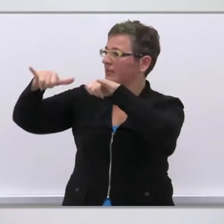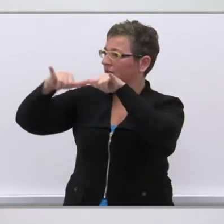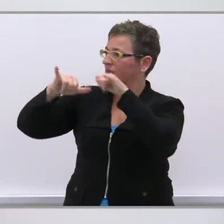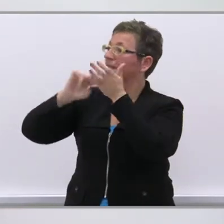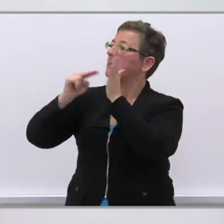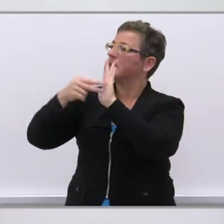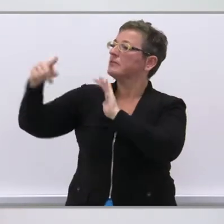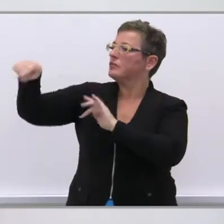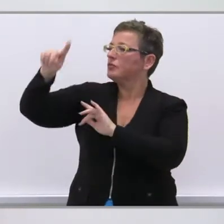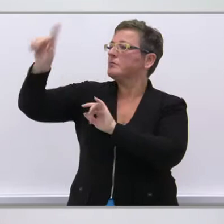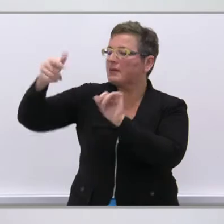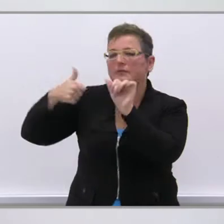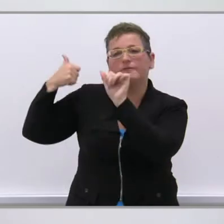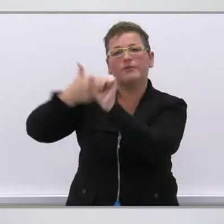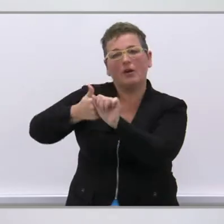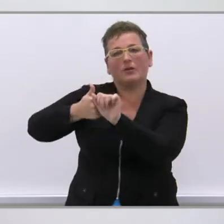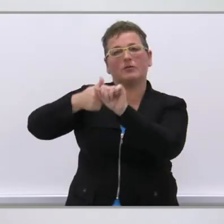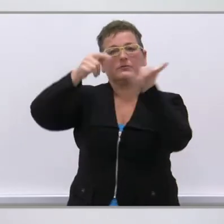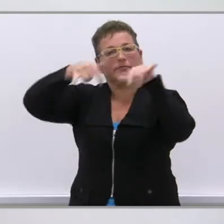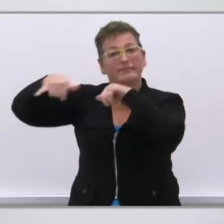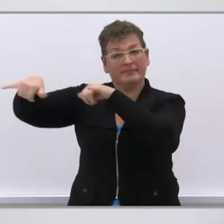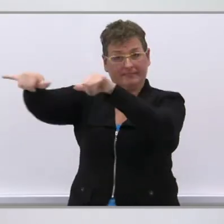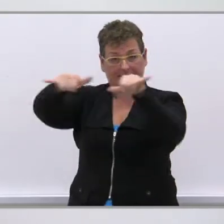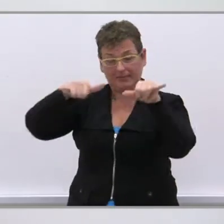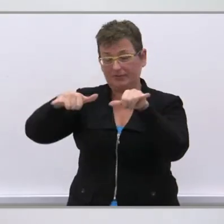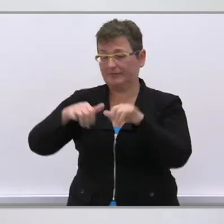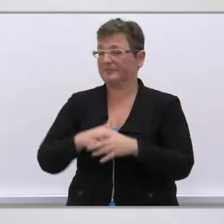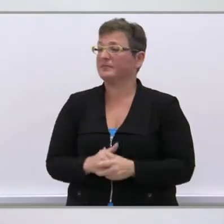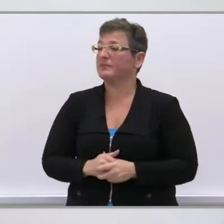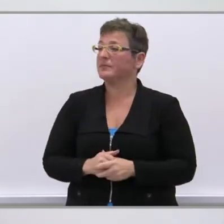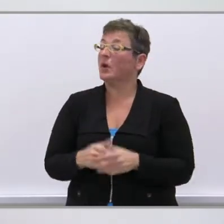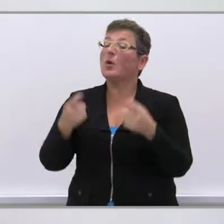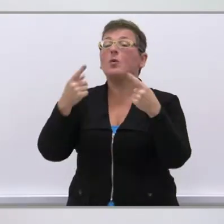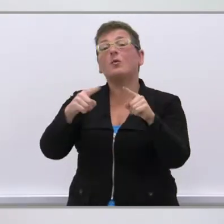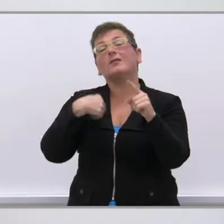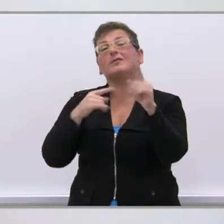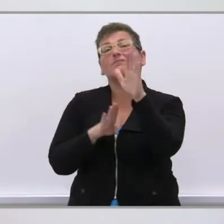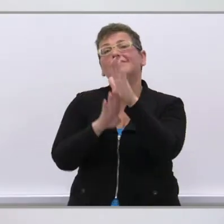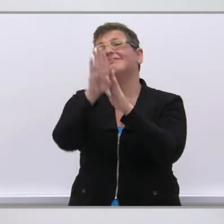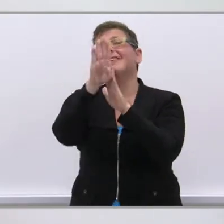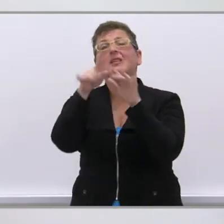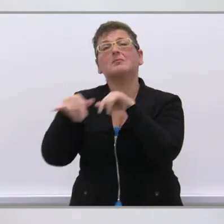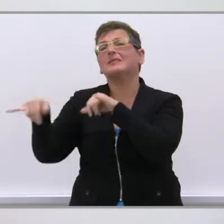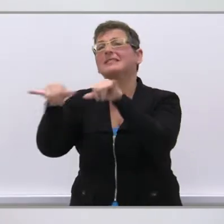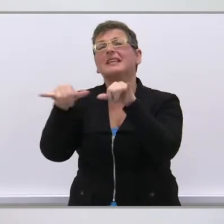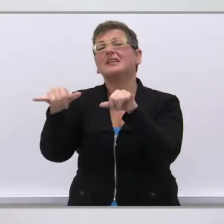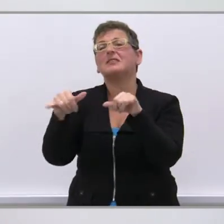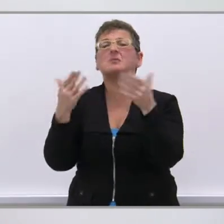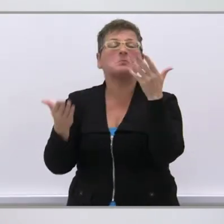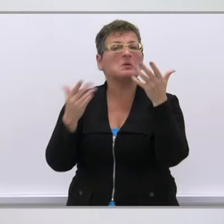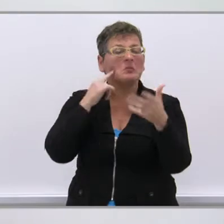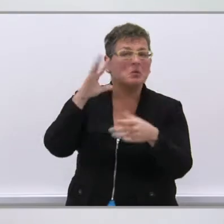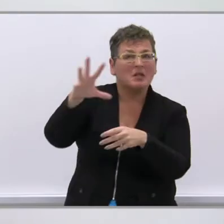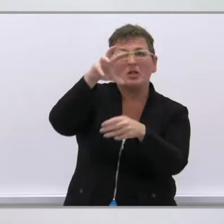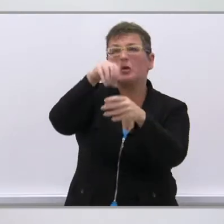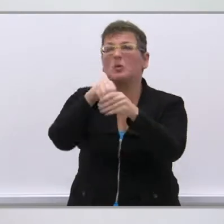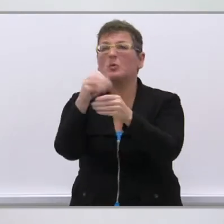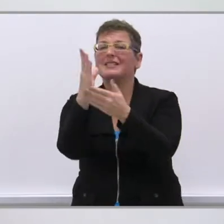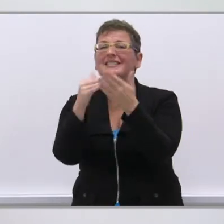So, but these standards, when we develop them, they may include some